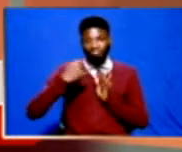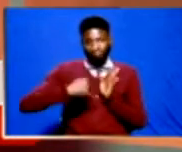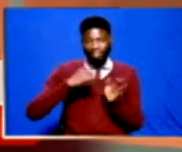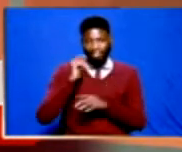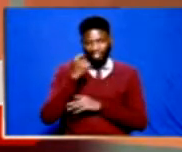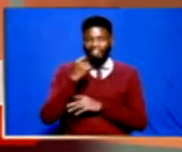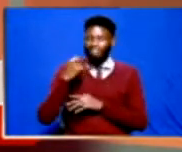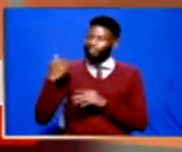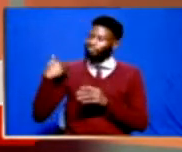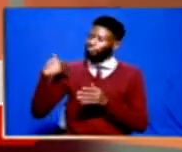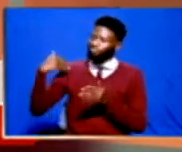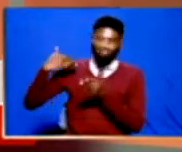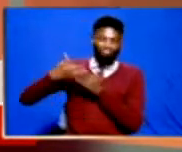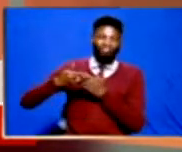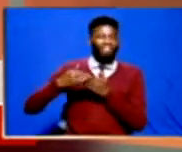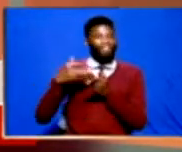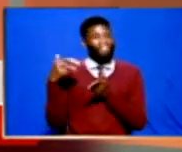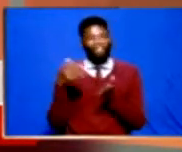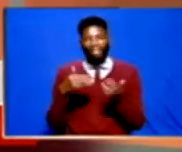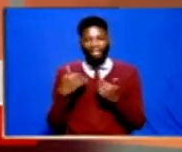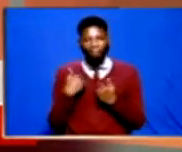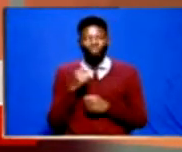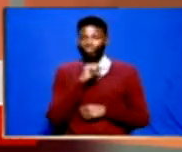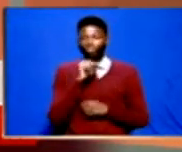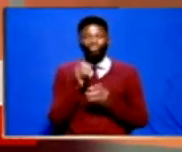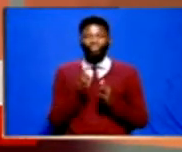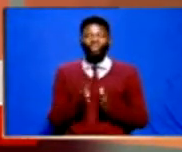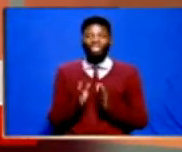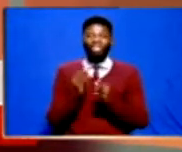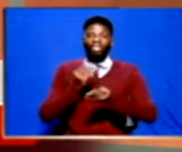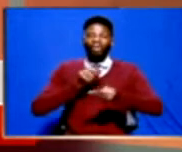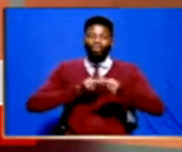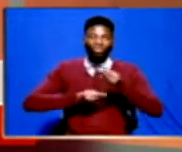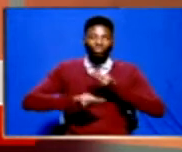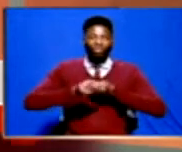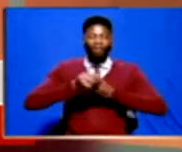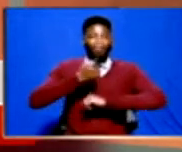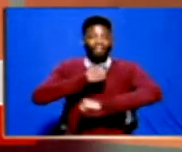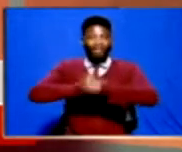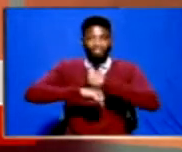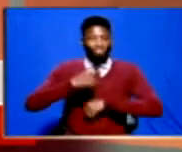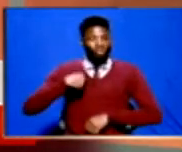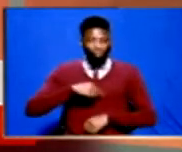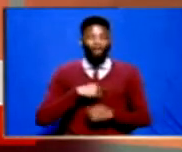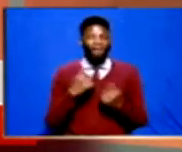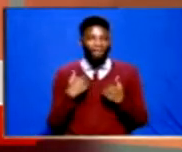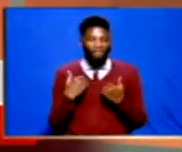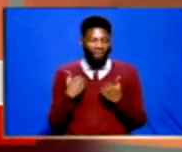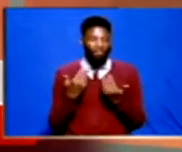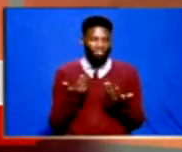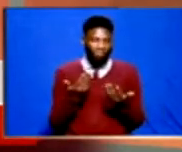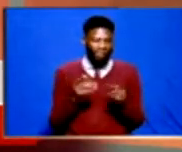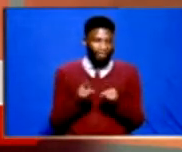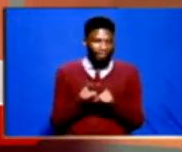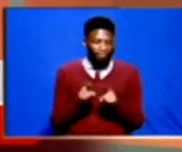It's one of the oldest forms of economic activity that we have. And it